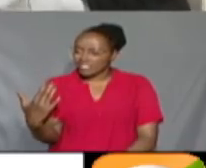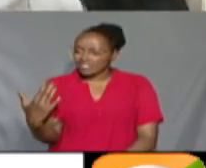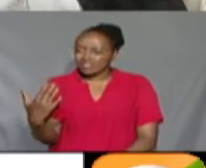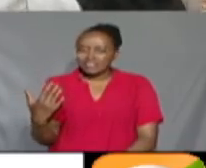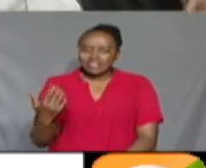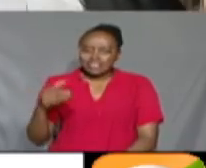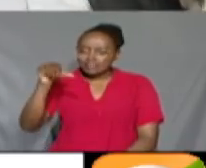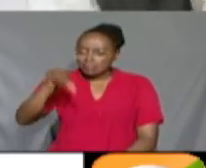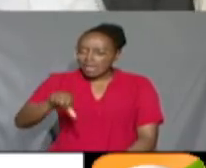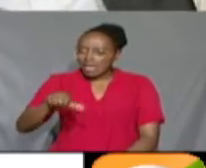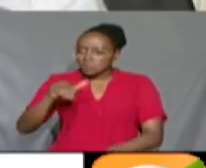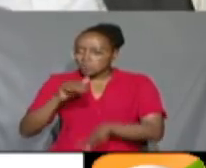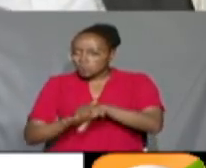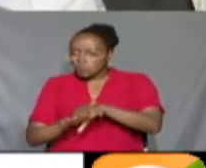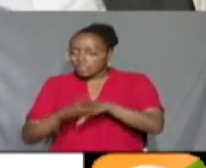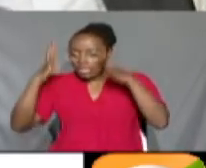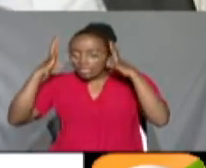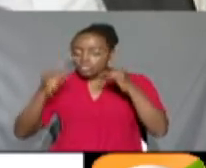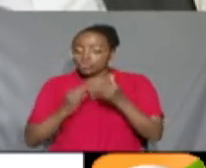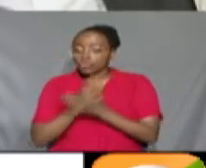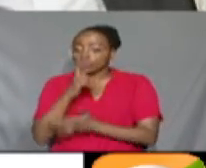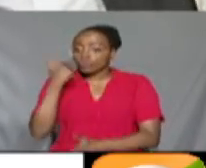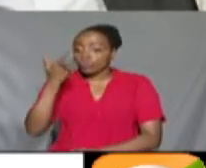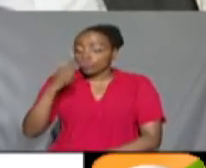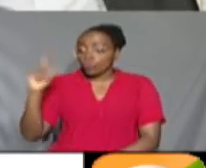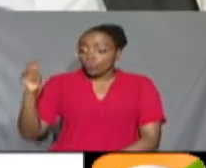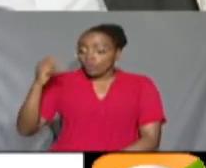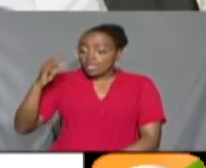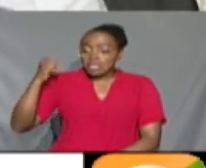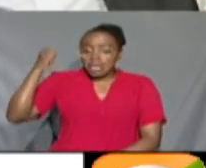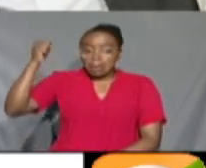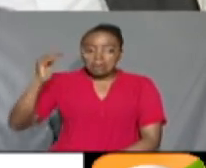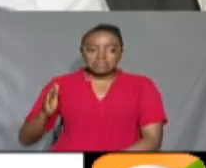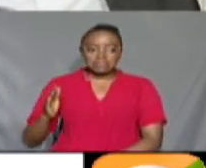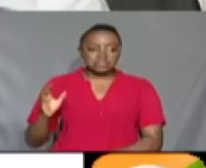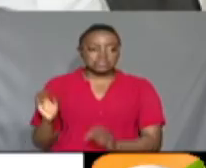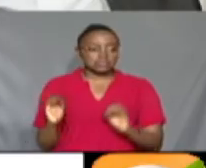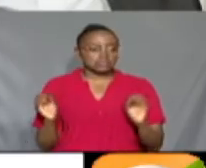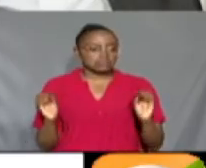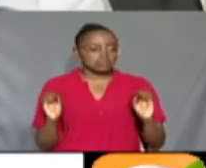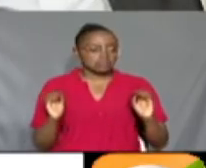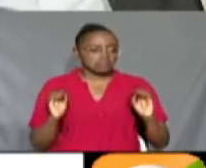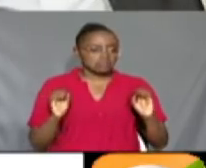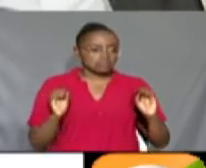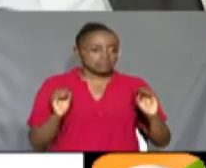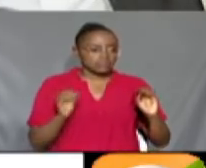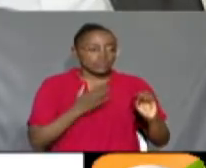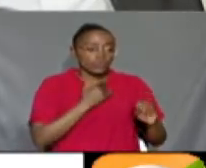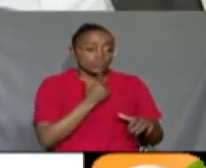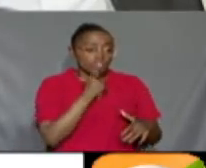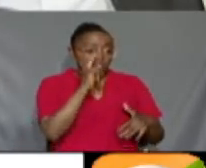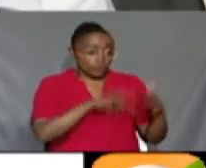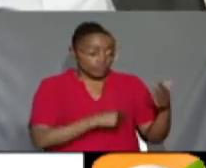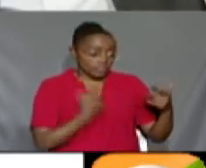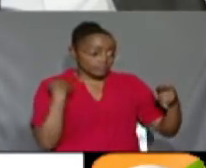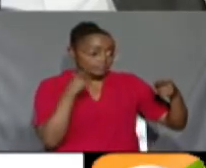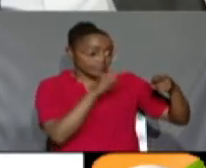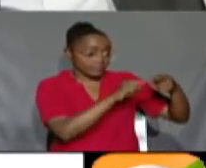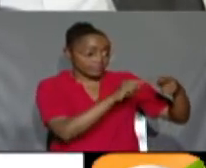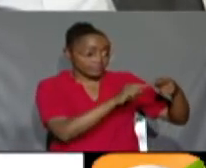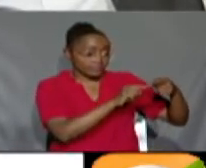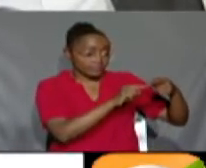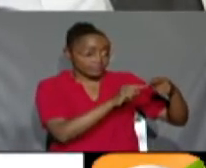that document is bad, that decision can only be made by Kenyans and not by politicians. I wanted to say this. One is that I'm